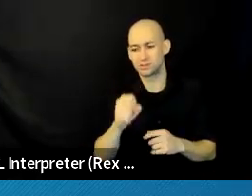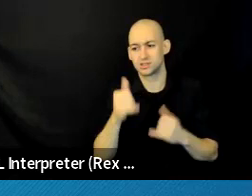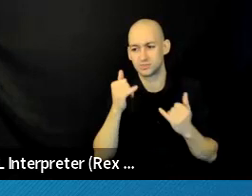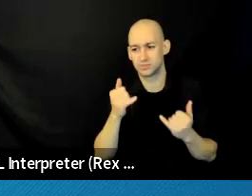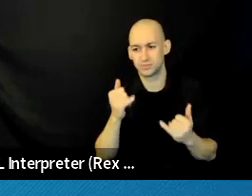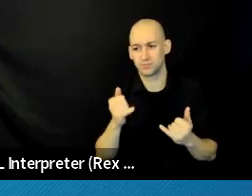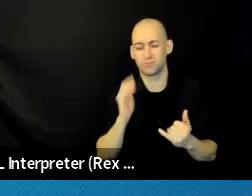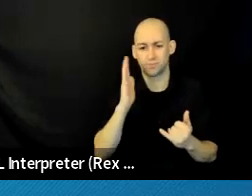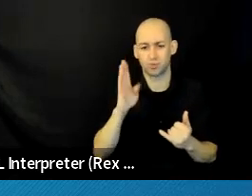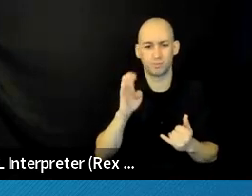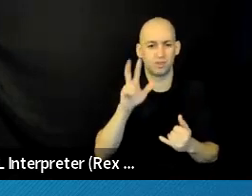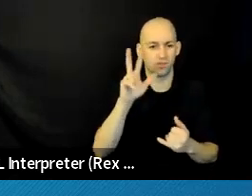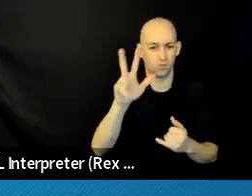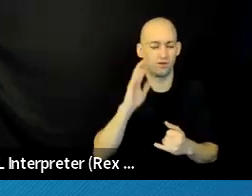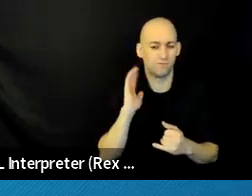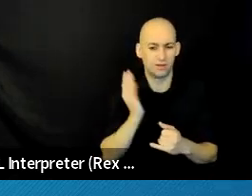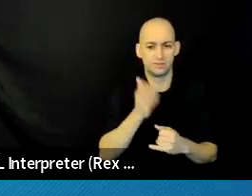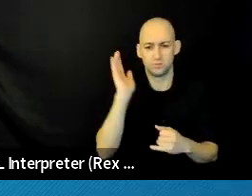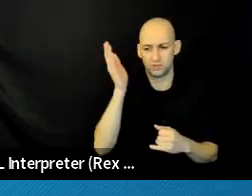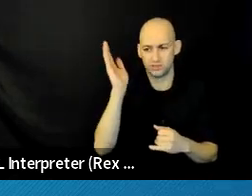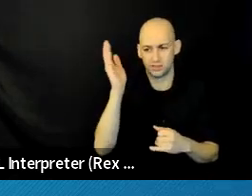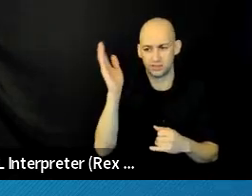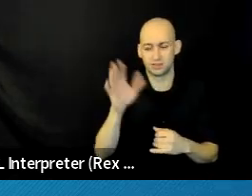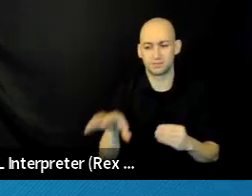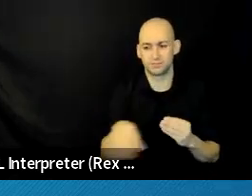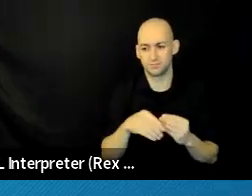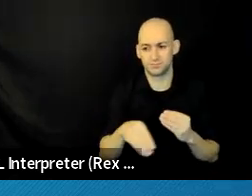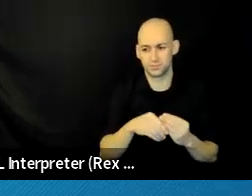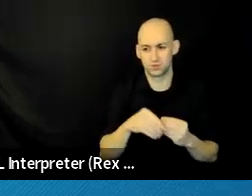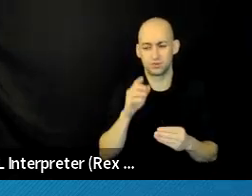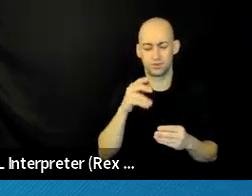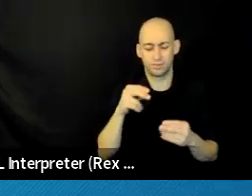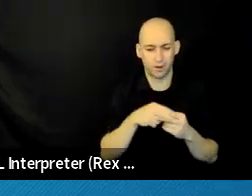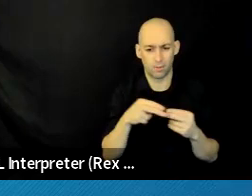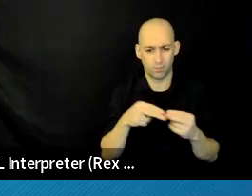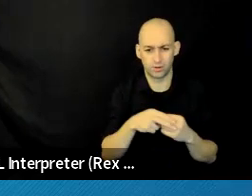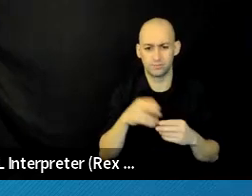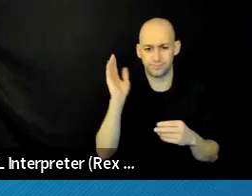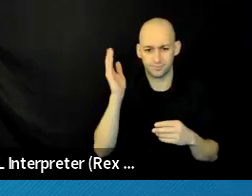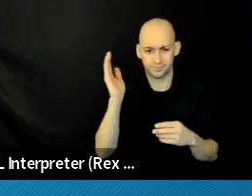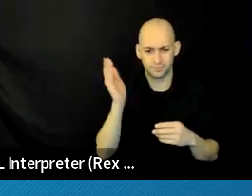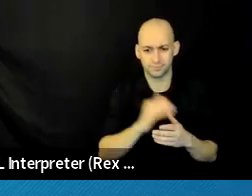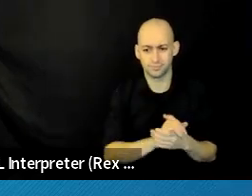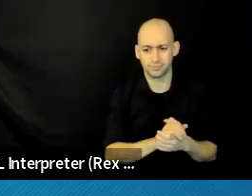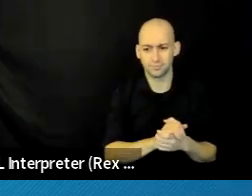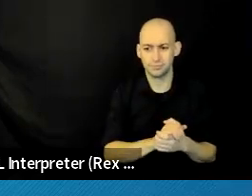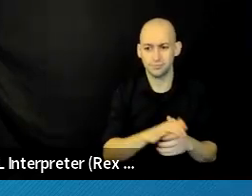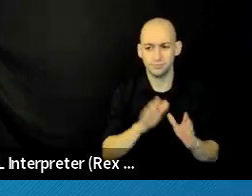There will be 3 of us presenting as well as through our PowerPoint presentation. Great,